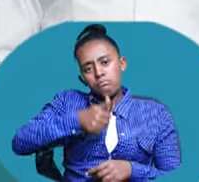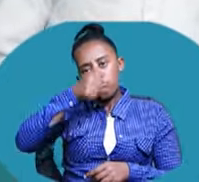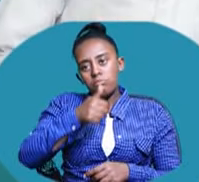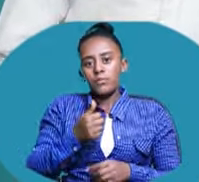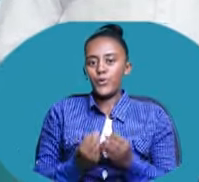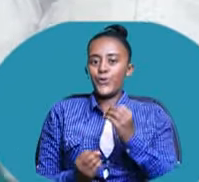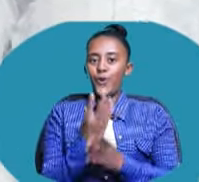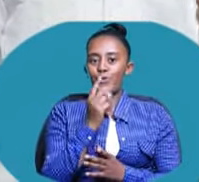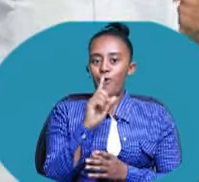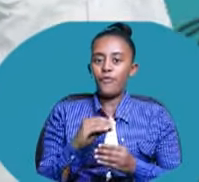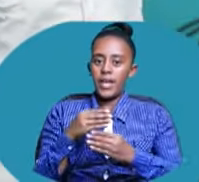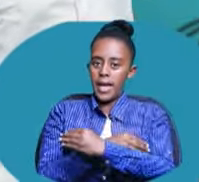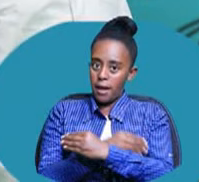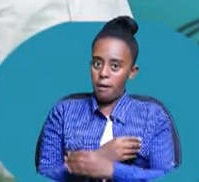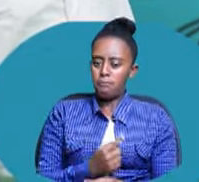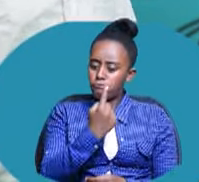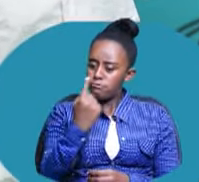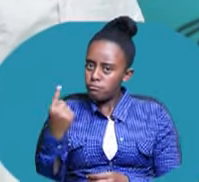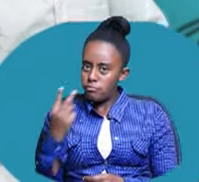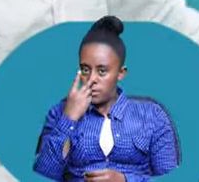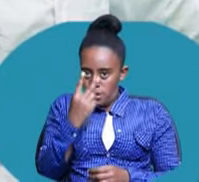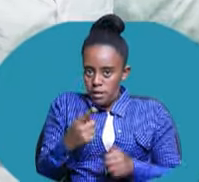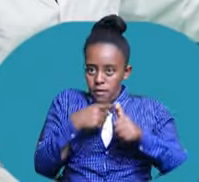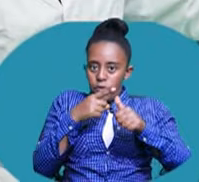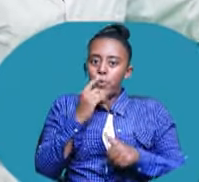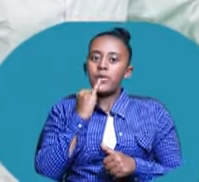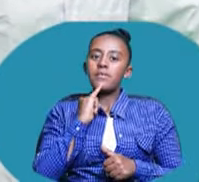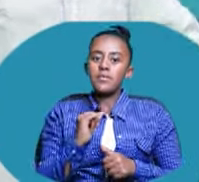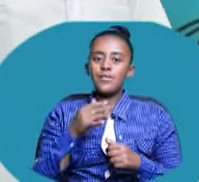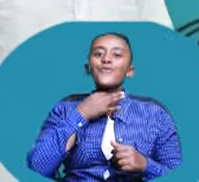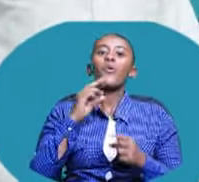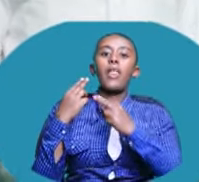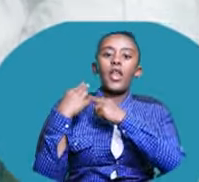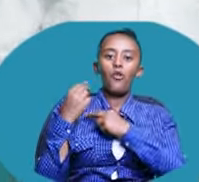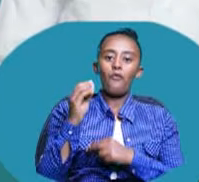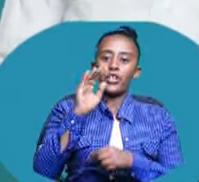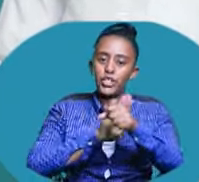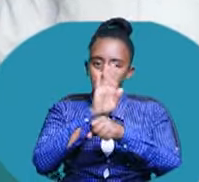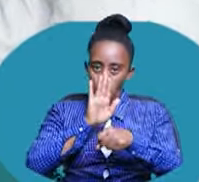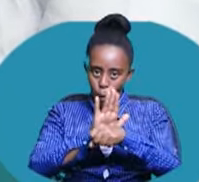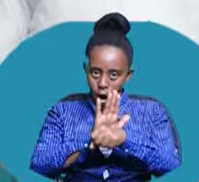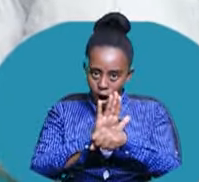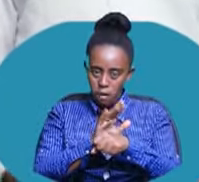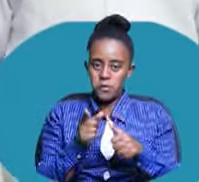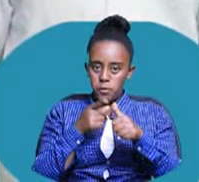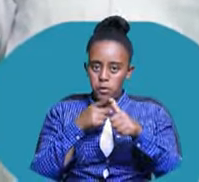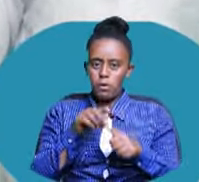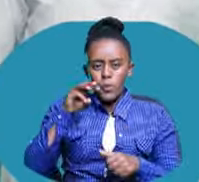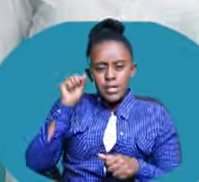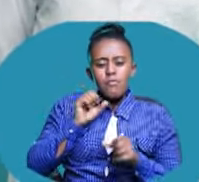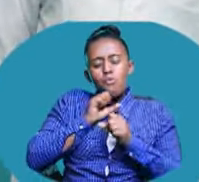of income. Let us see each one by one. The first one, Sultanate of Shawa. Sultanate of Shawa was